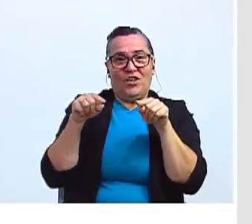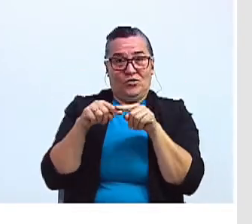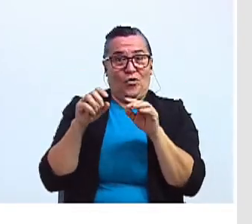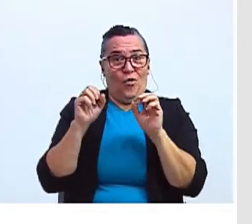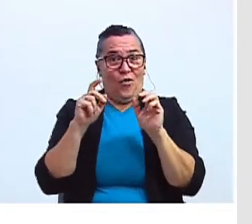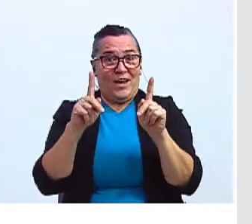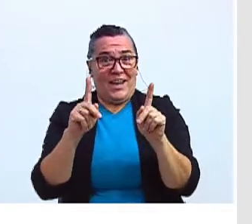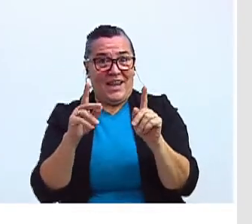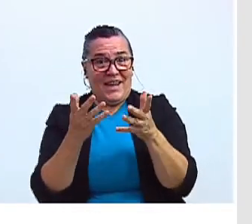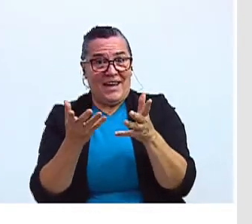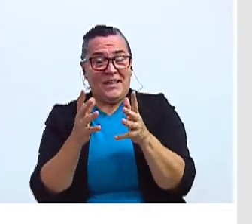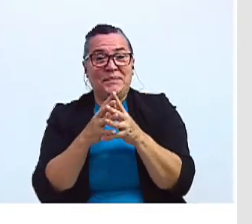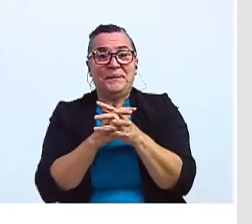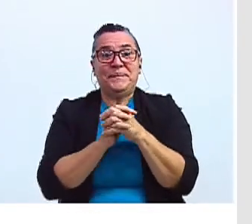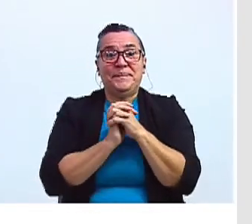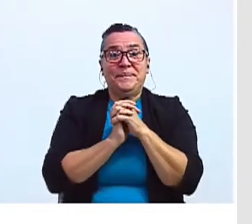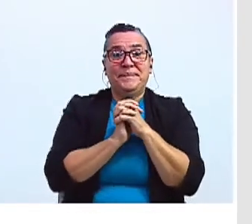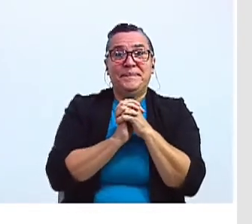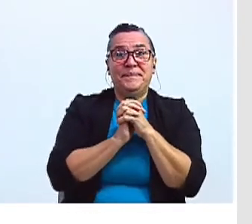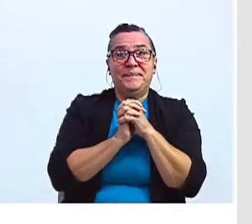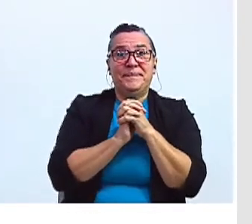Okay?